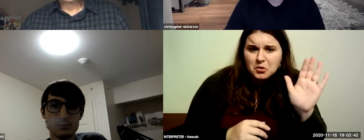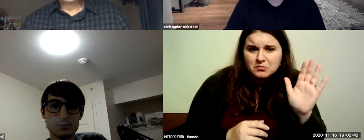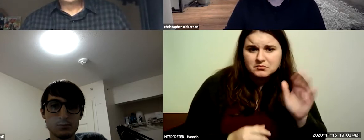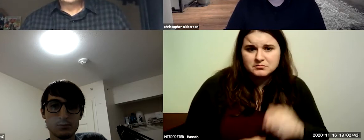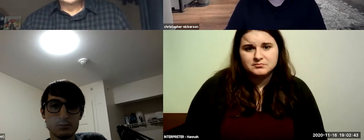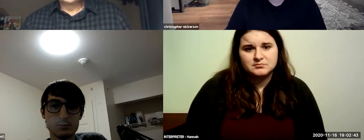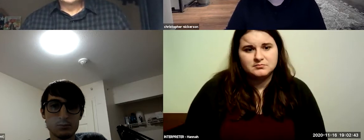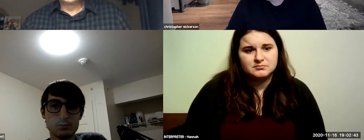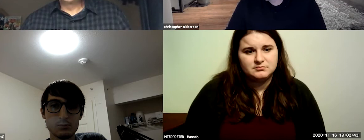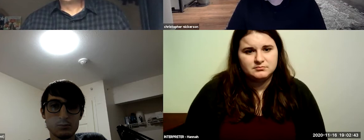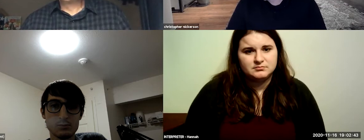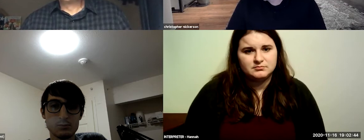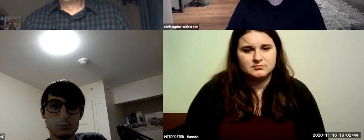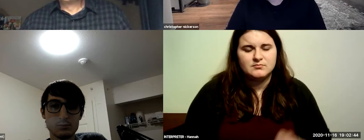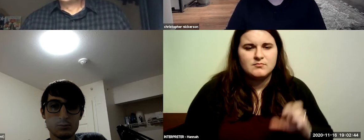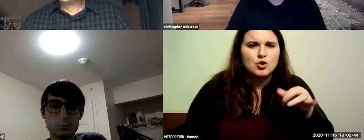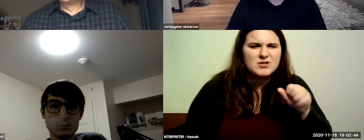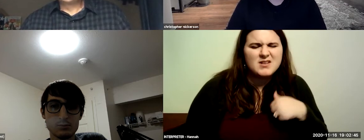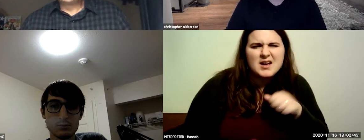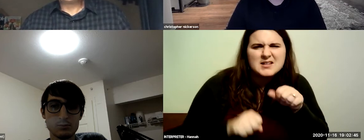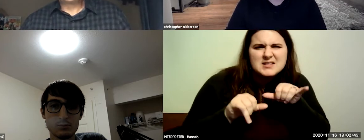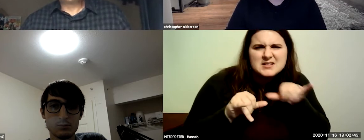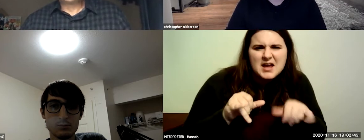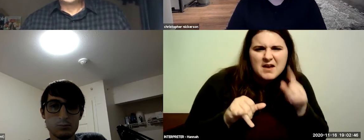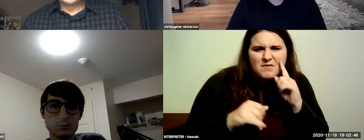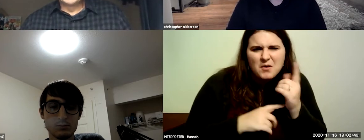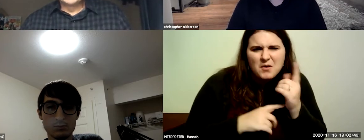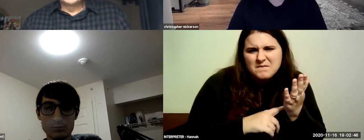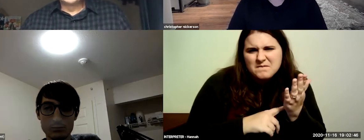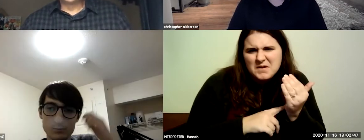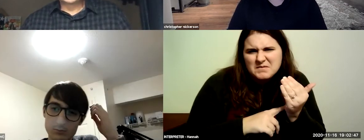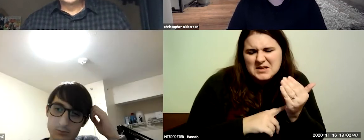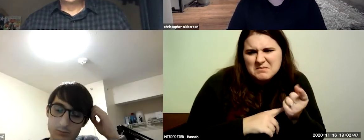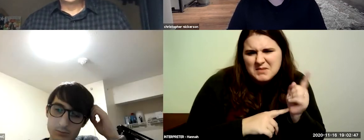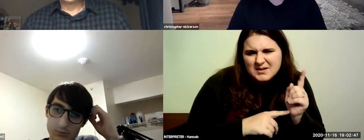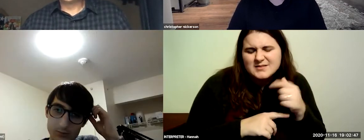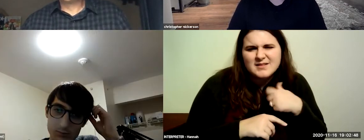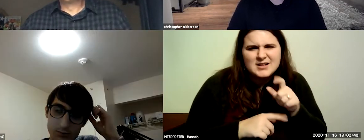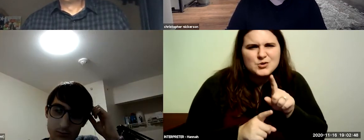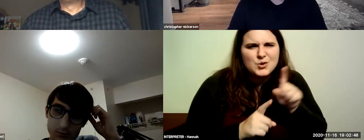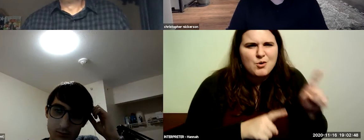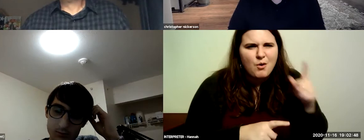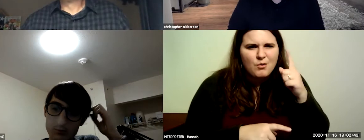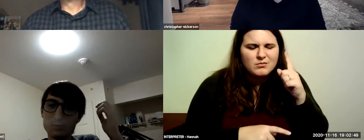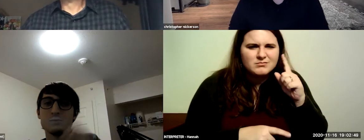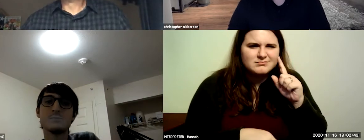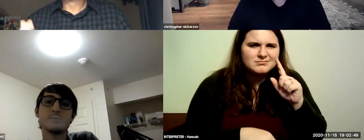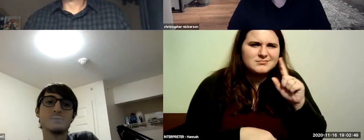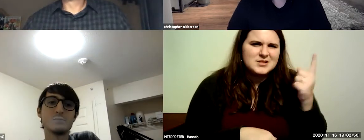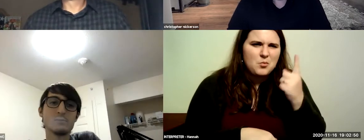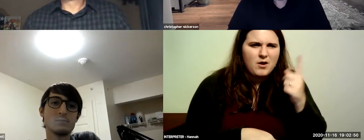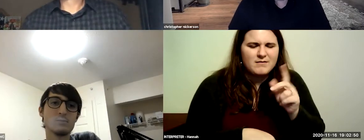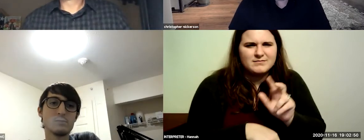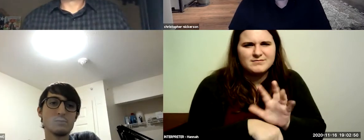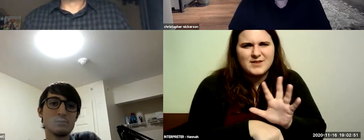Yeah. Happy to stay for probably another 15 minutes, because I'm supposed to be somewhere at 5:30, but okay, cool. Great. For that. Well, in our time,